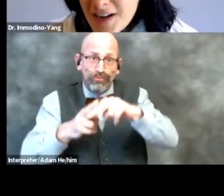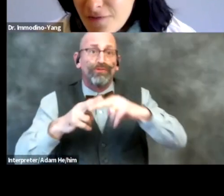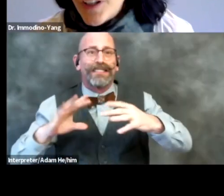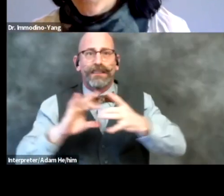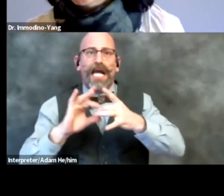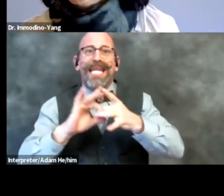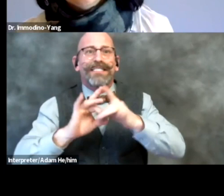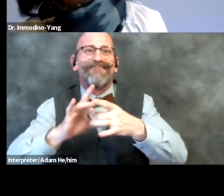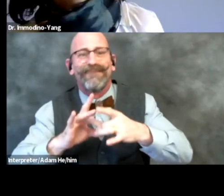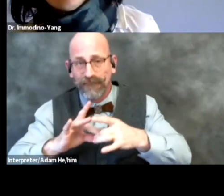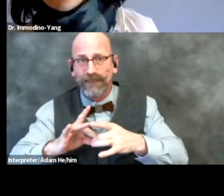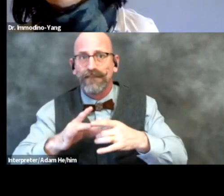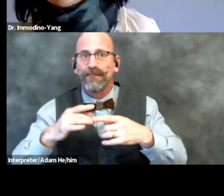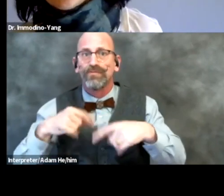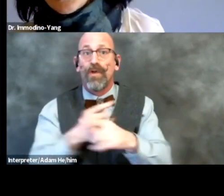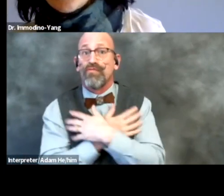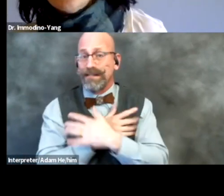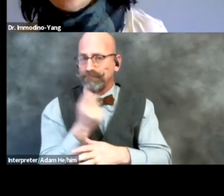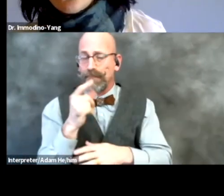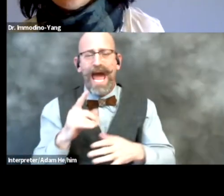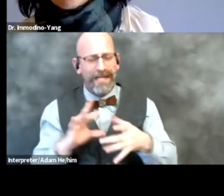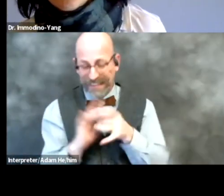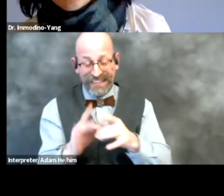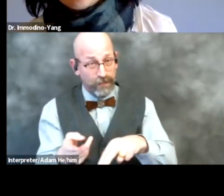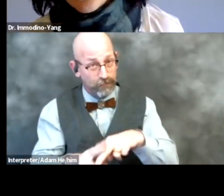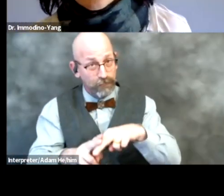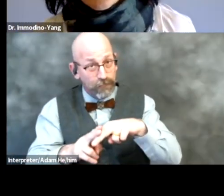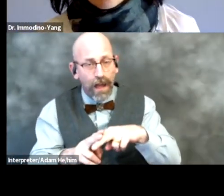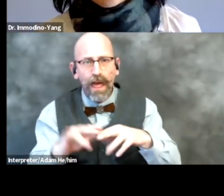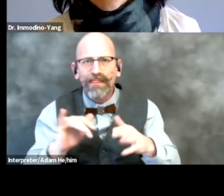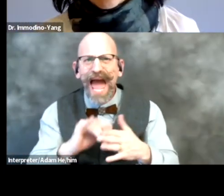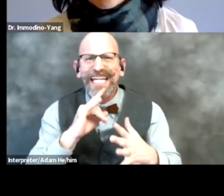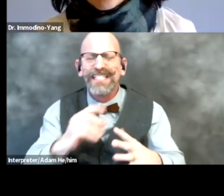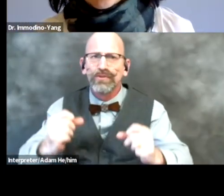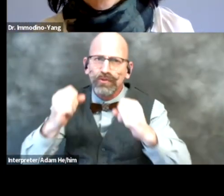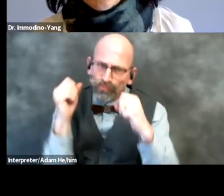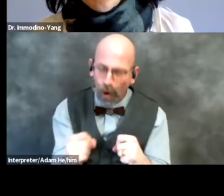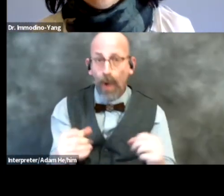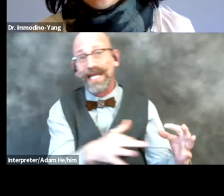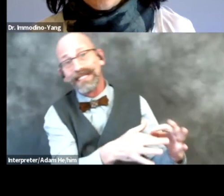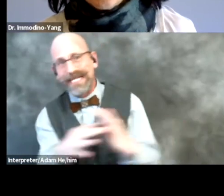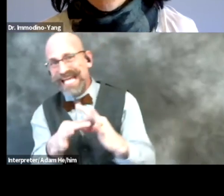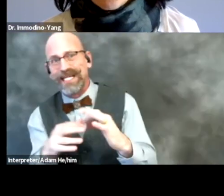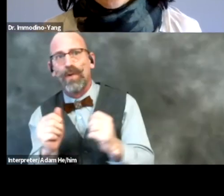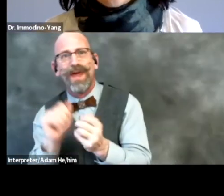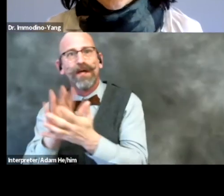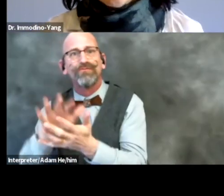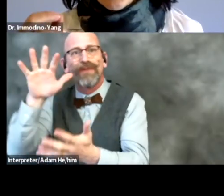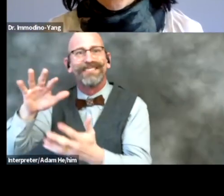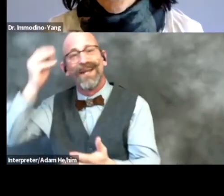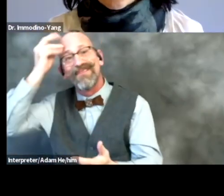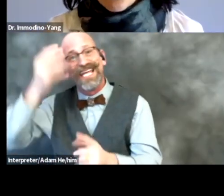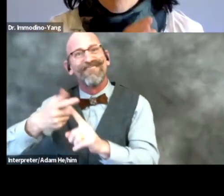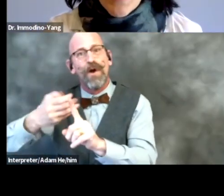is significantly robustly related to the degree of transcendent thinking the kid was doing. So in other words,